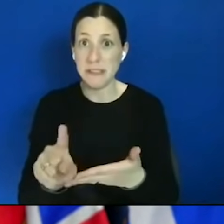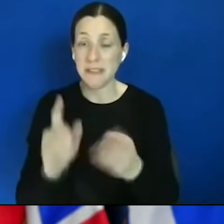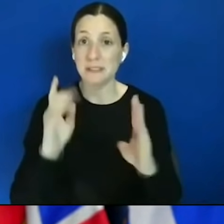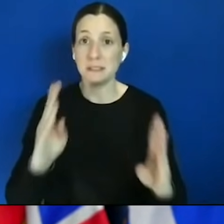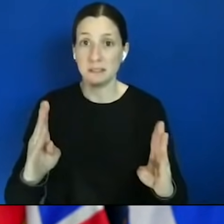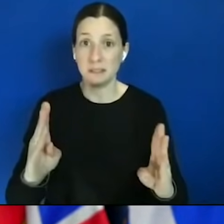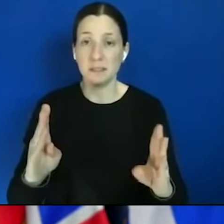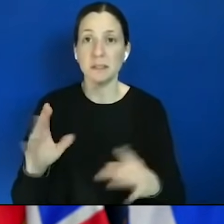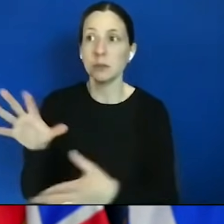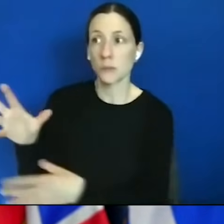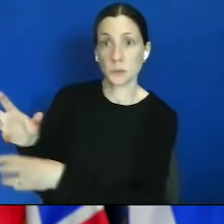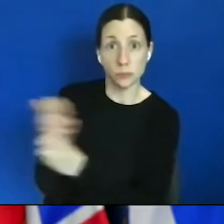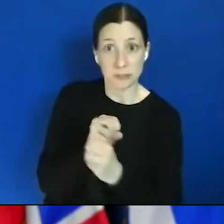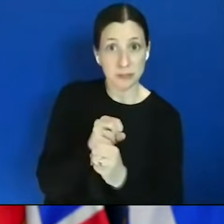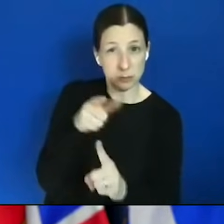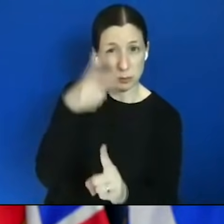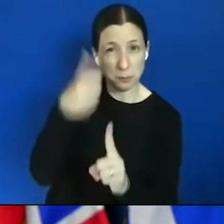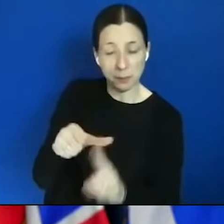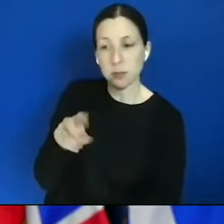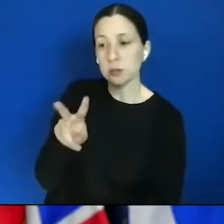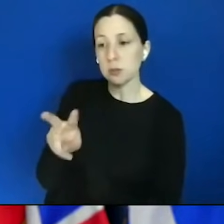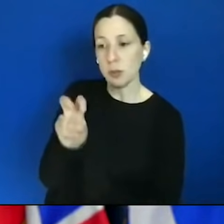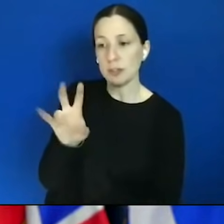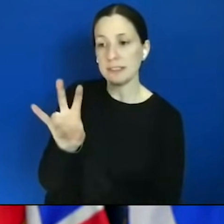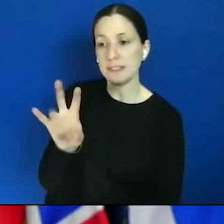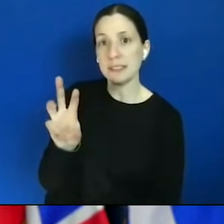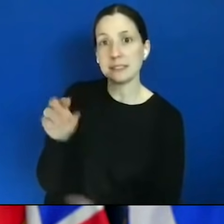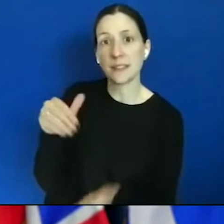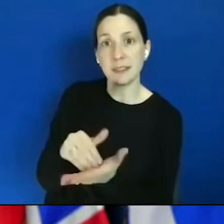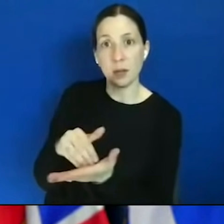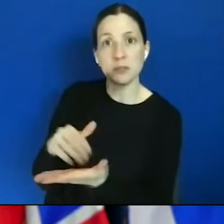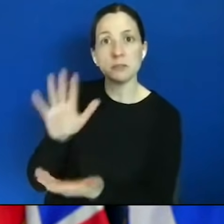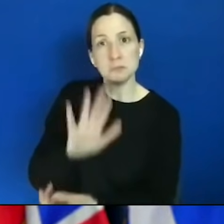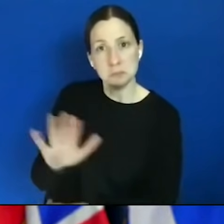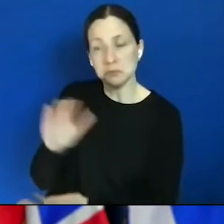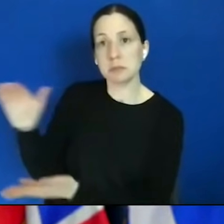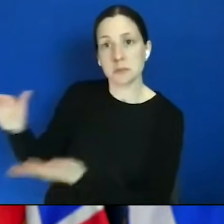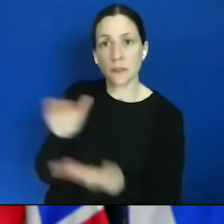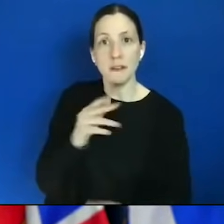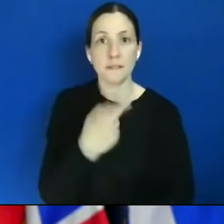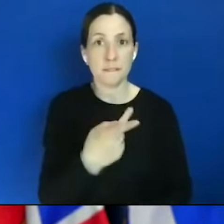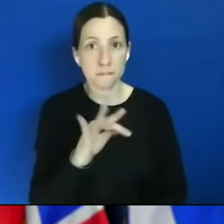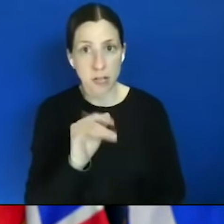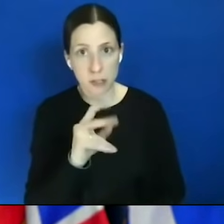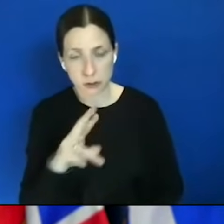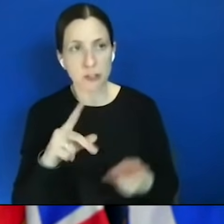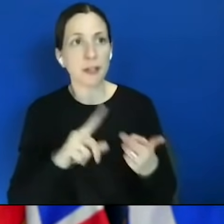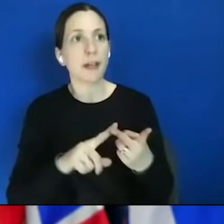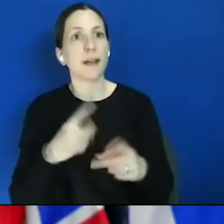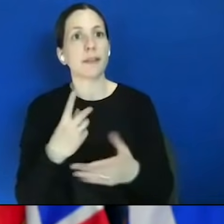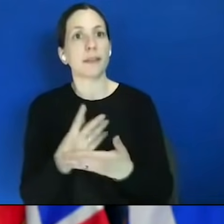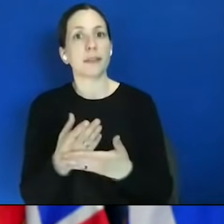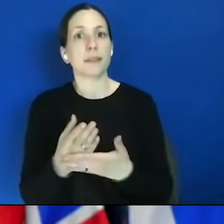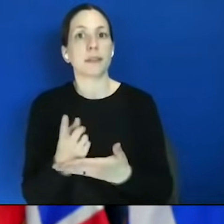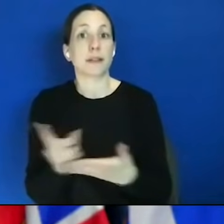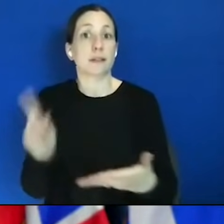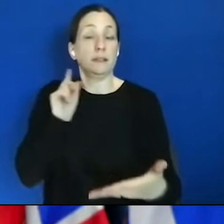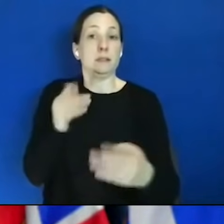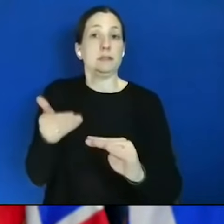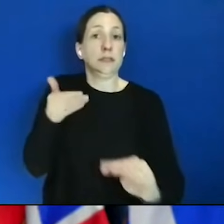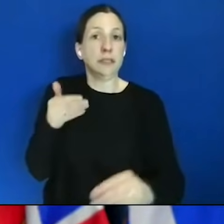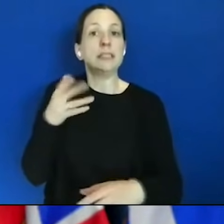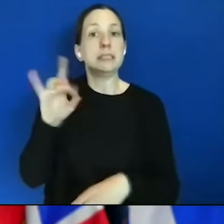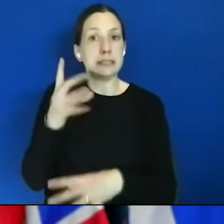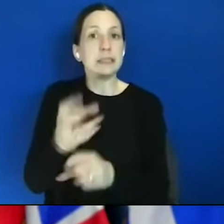week where we received, as you'll recall, 276,000 doses or so of Pfizer, and we had received the previous week